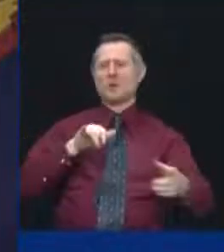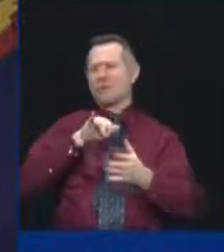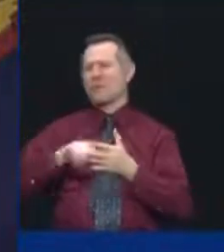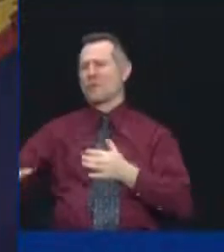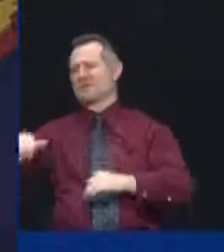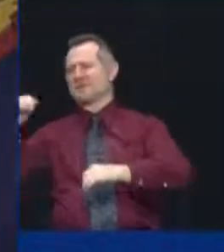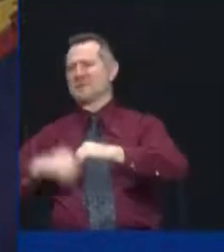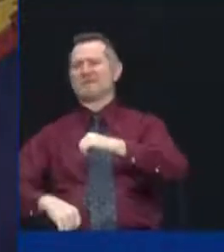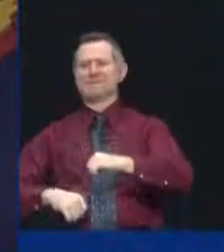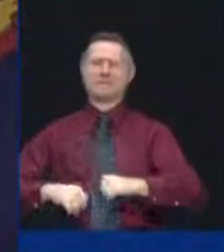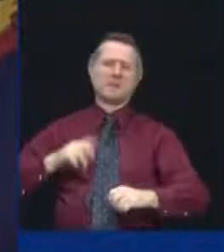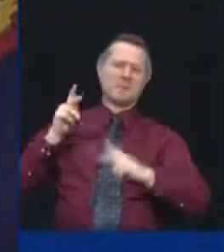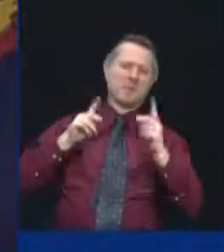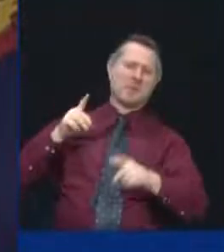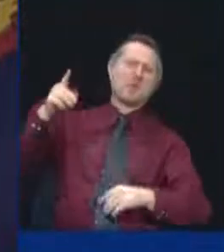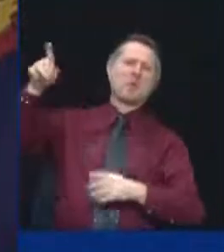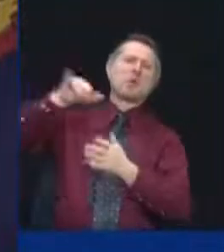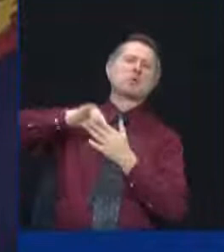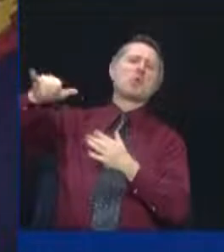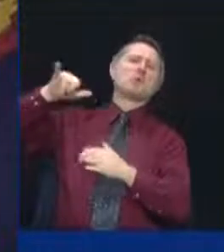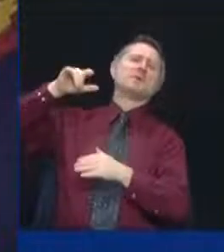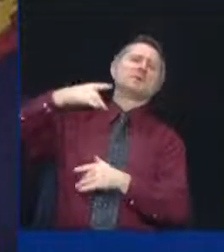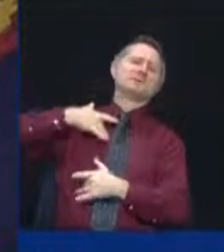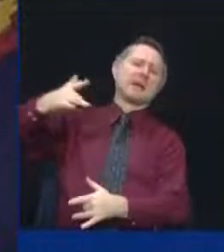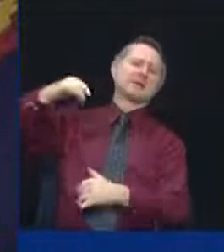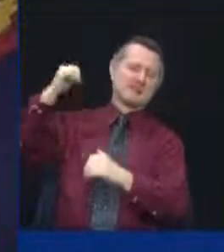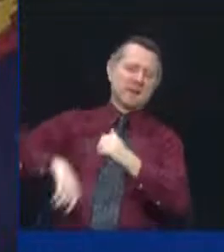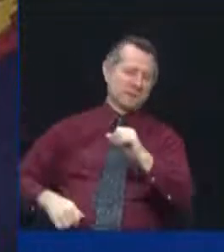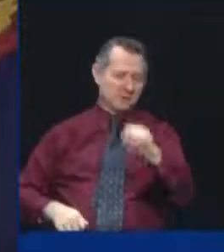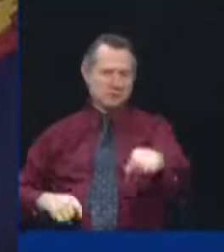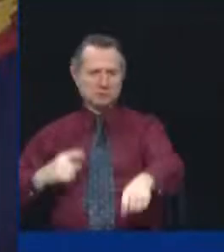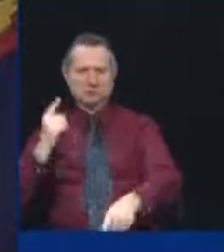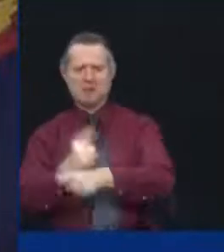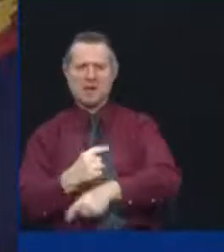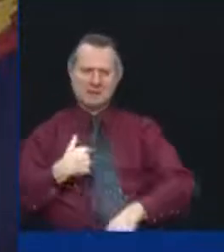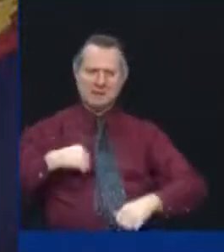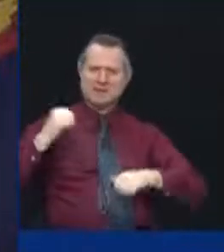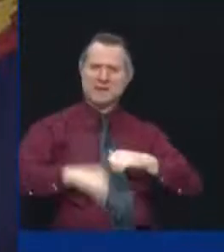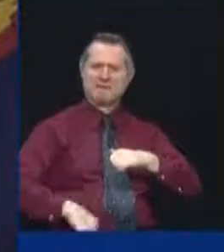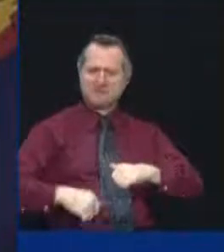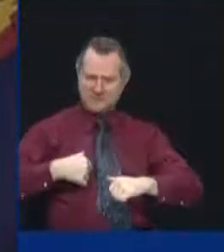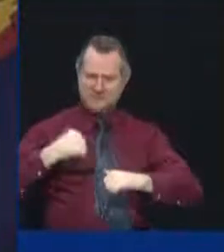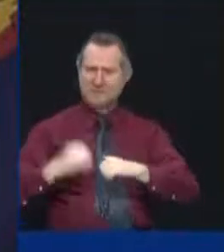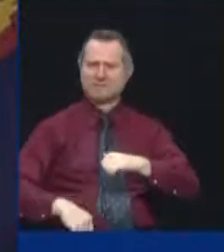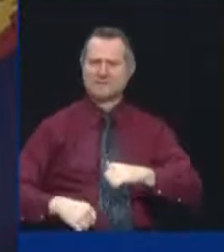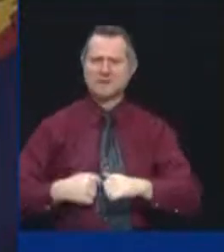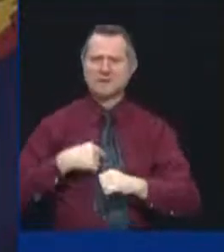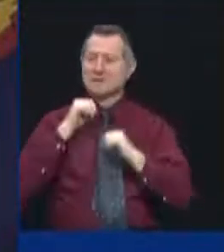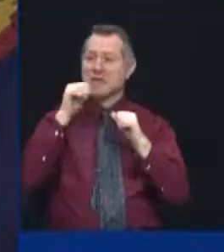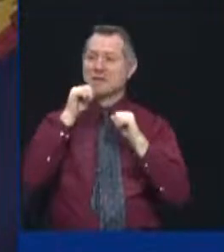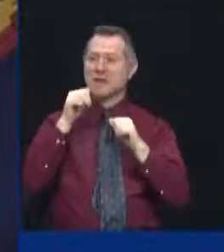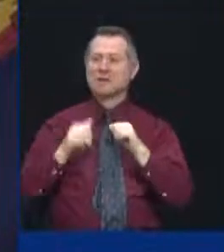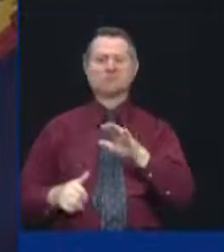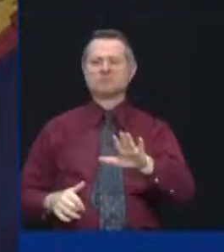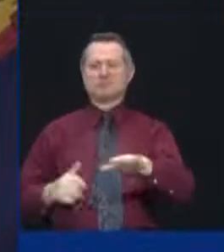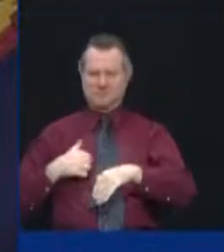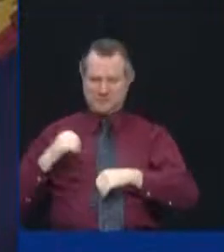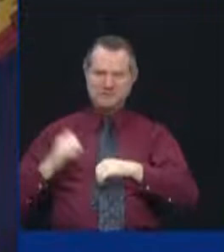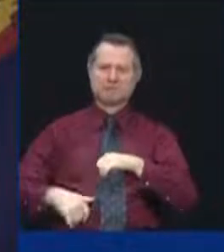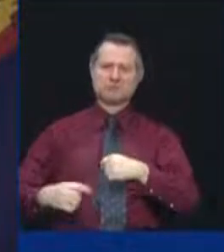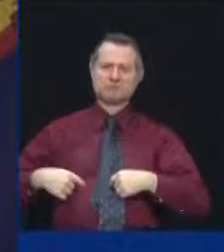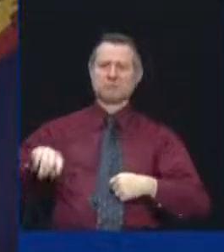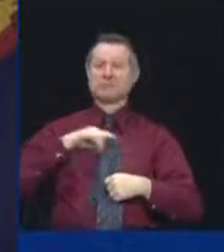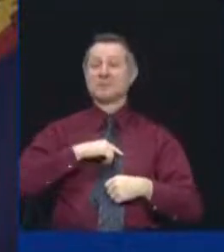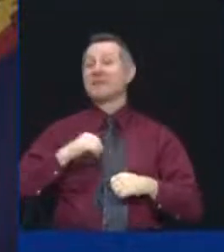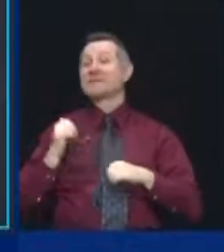New Yorkers, you're tough. Yeah, we are tough. We are. Don't deny it. But we're tough in a good